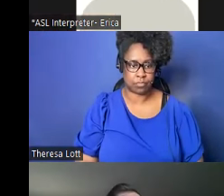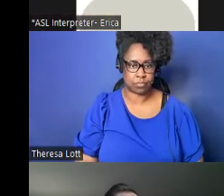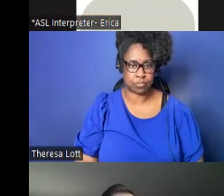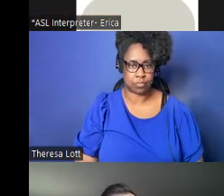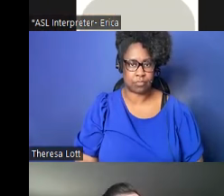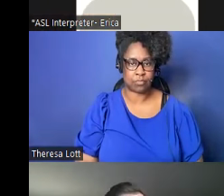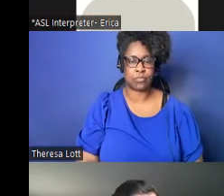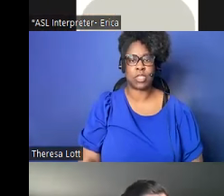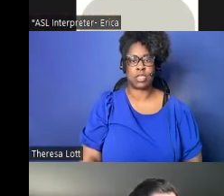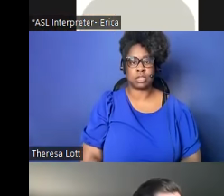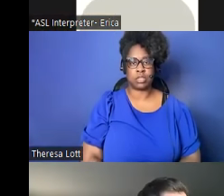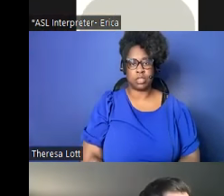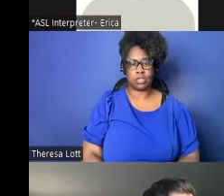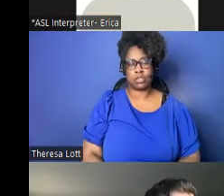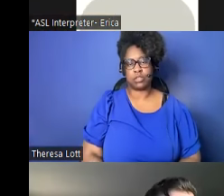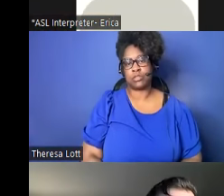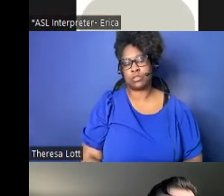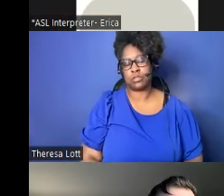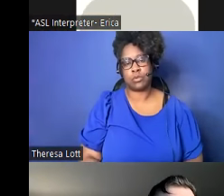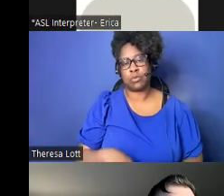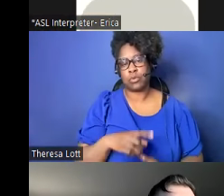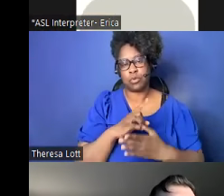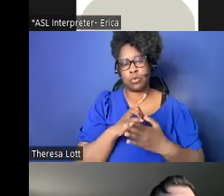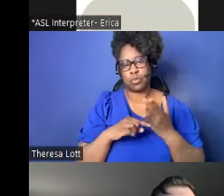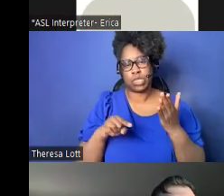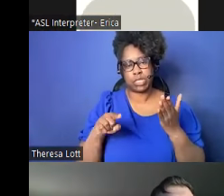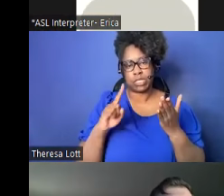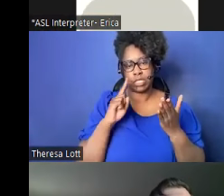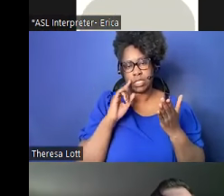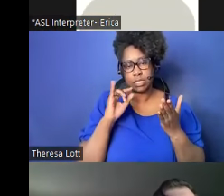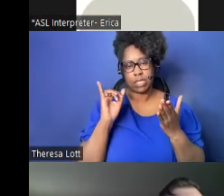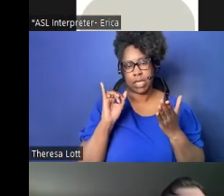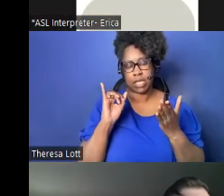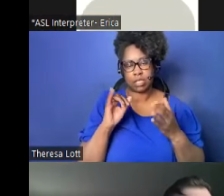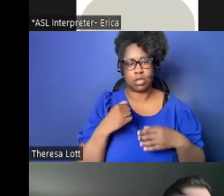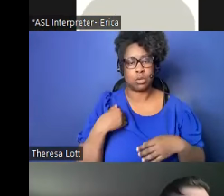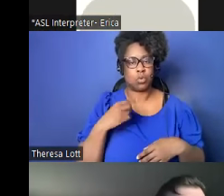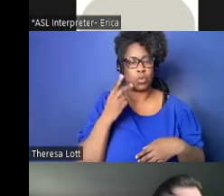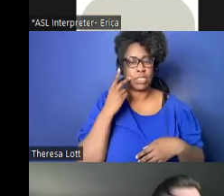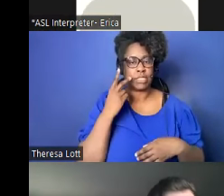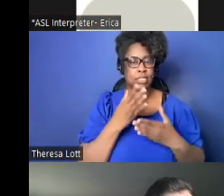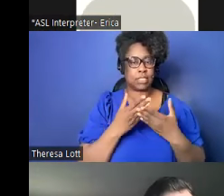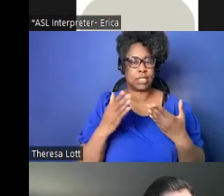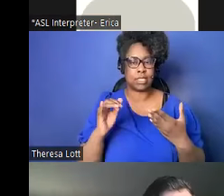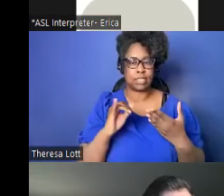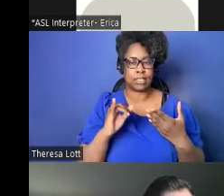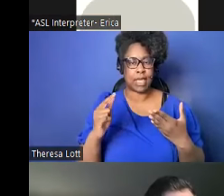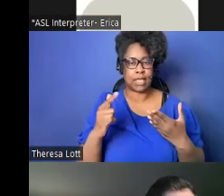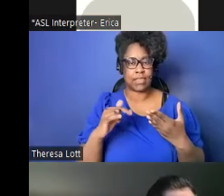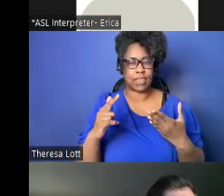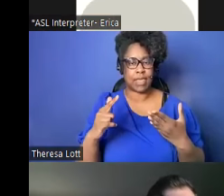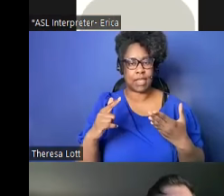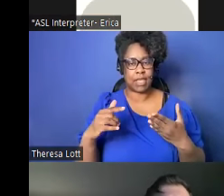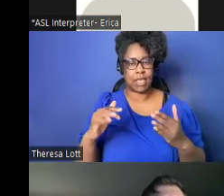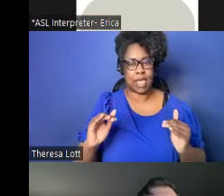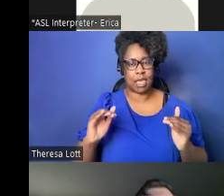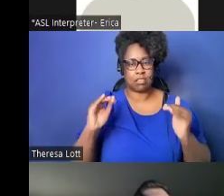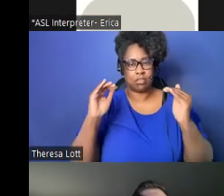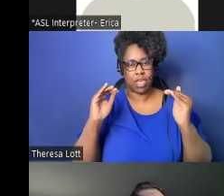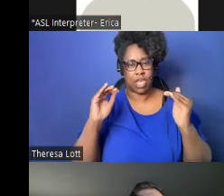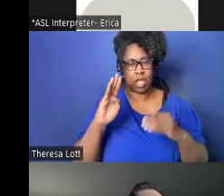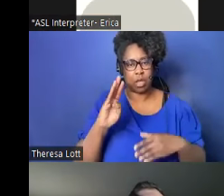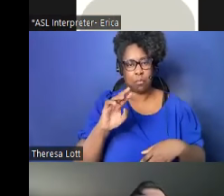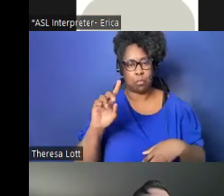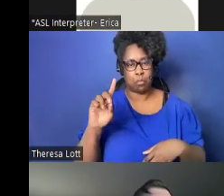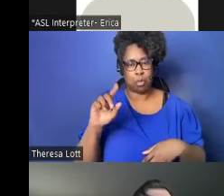So what would some of this look like in the area? So we see things like this elevated boardwalk at number 1,